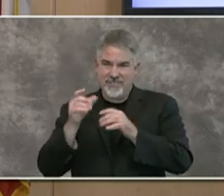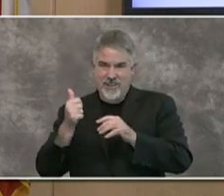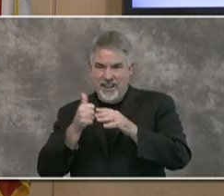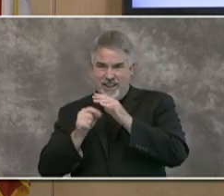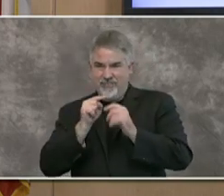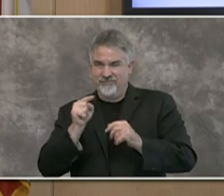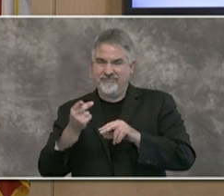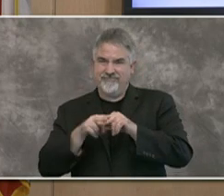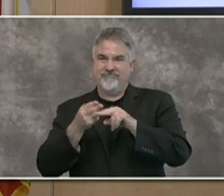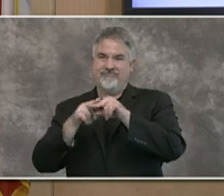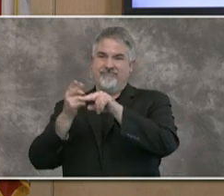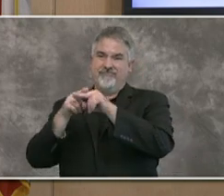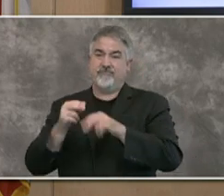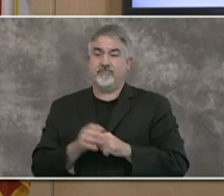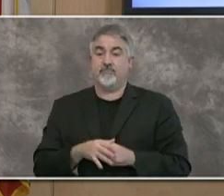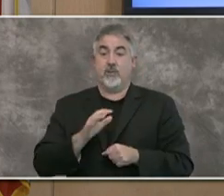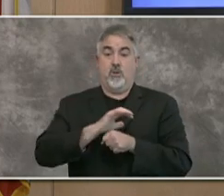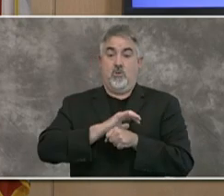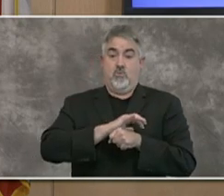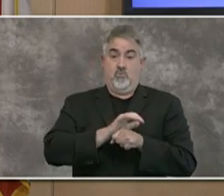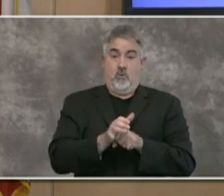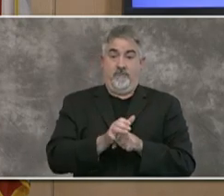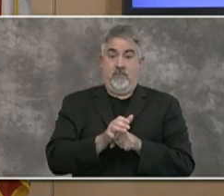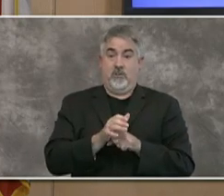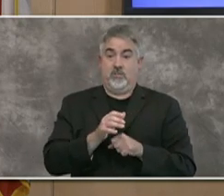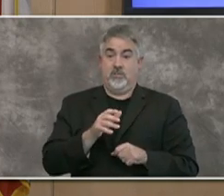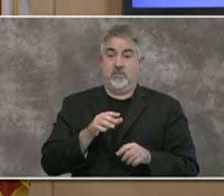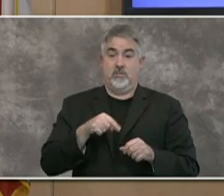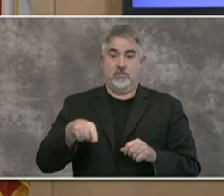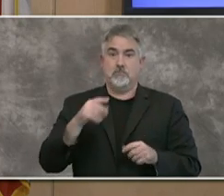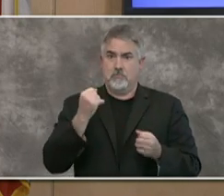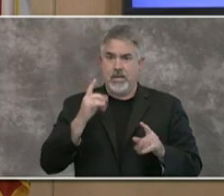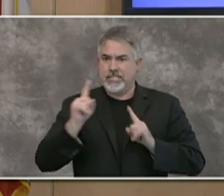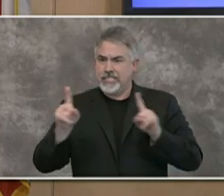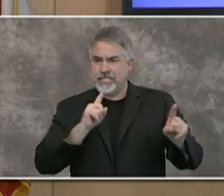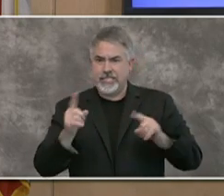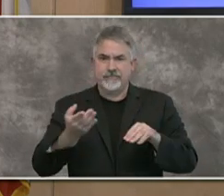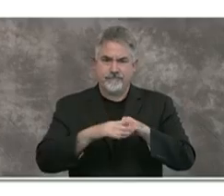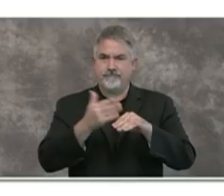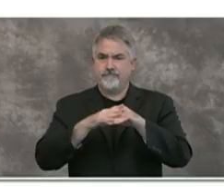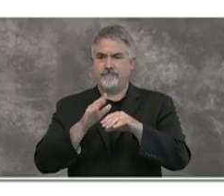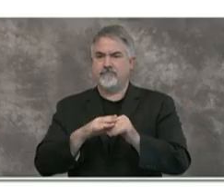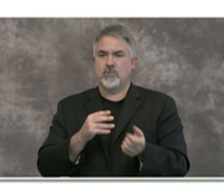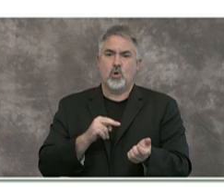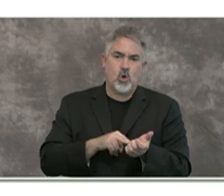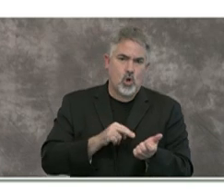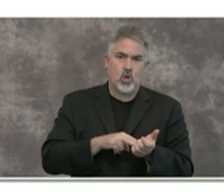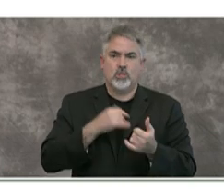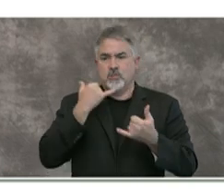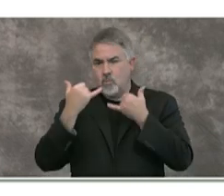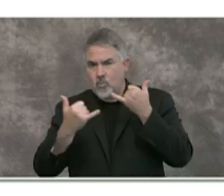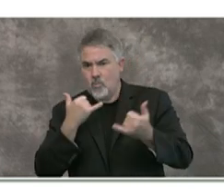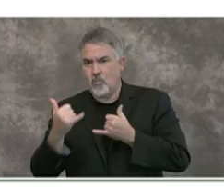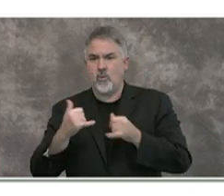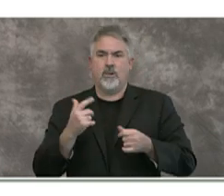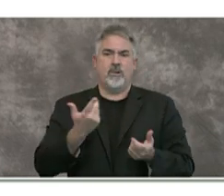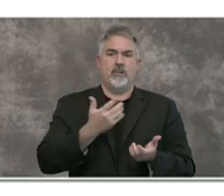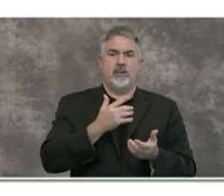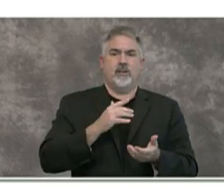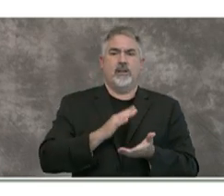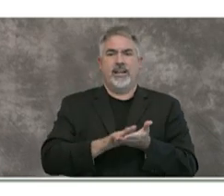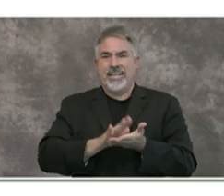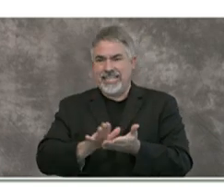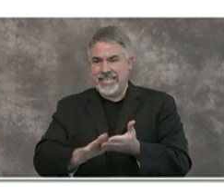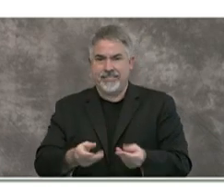at. COVID-19 outreach efforts, our numbers are up. Nursing triage line up, EpiCalls, hygiene kits, hand washing